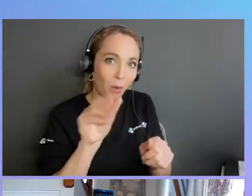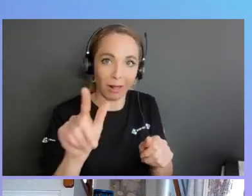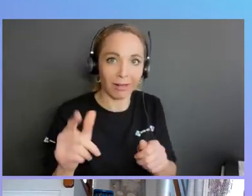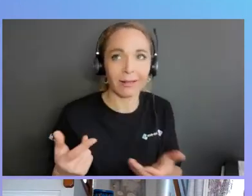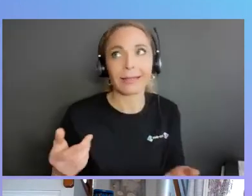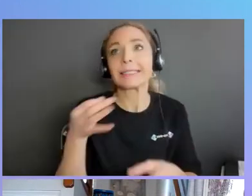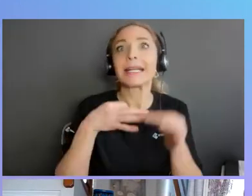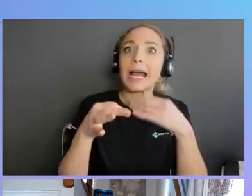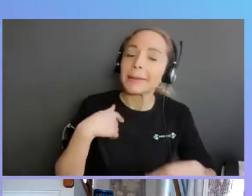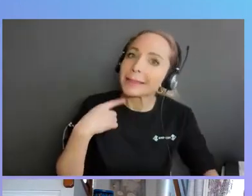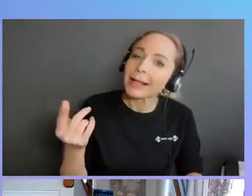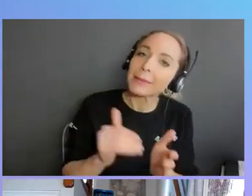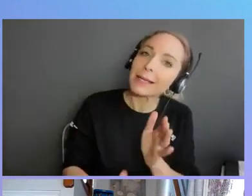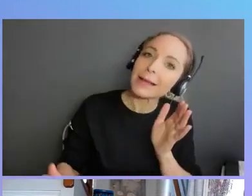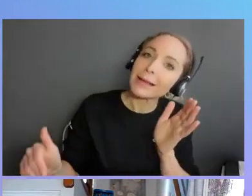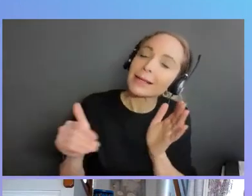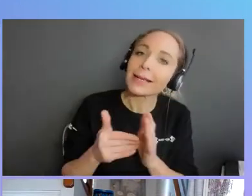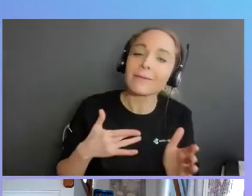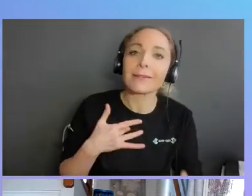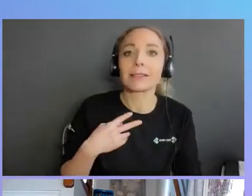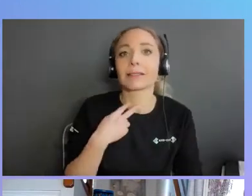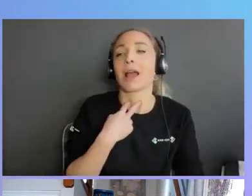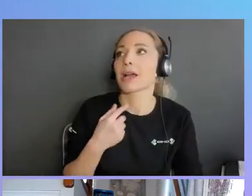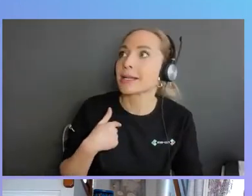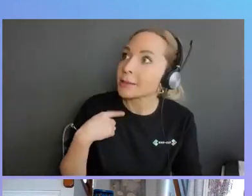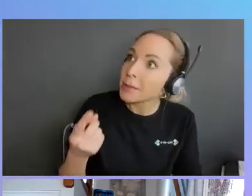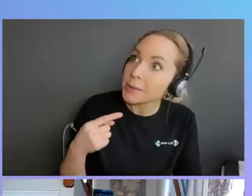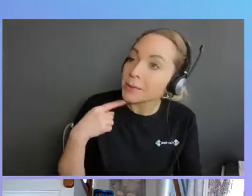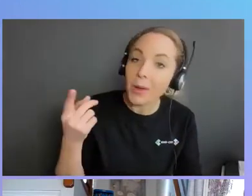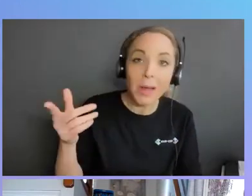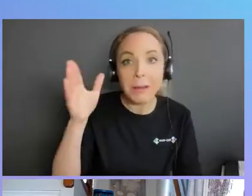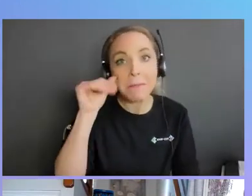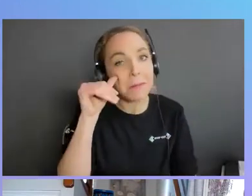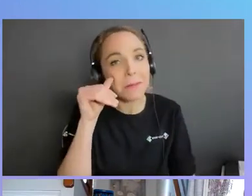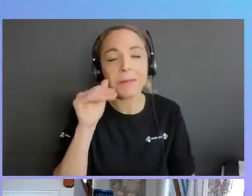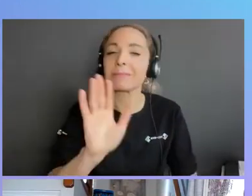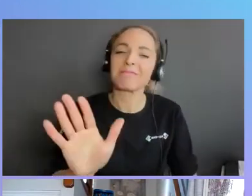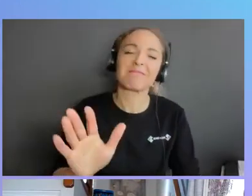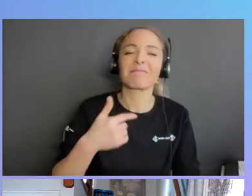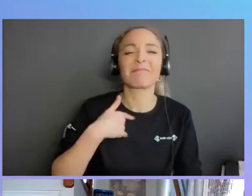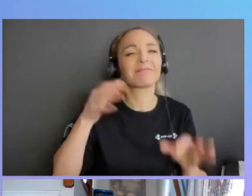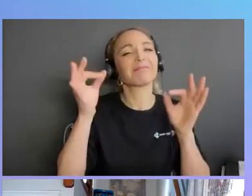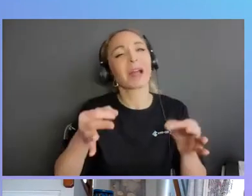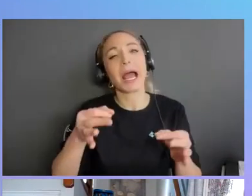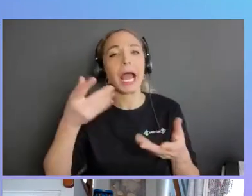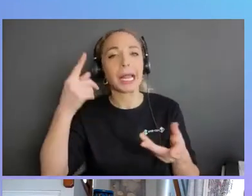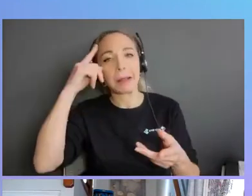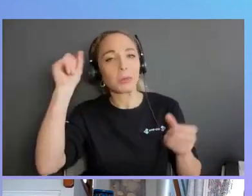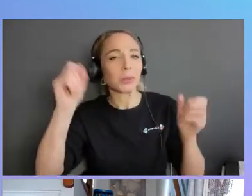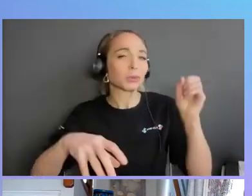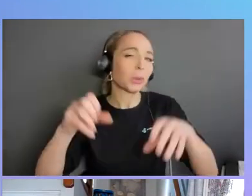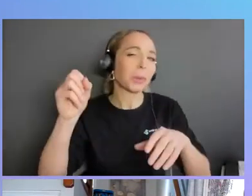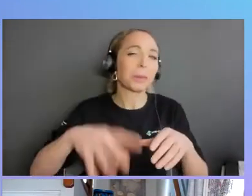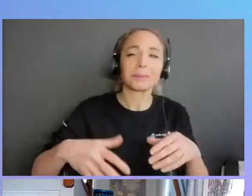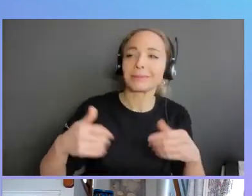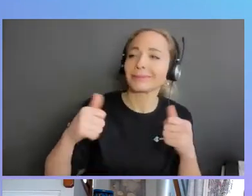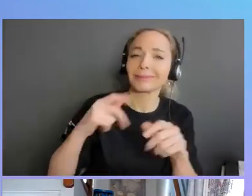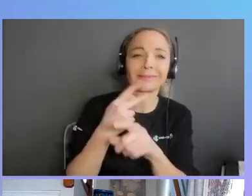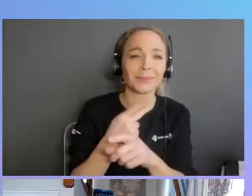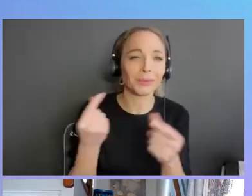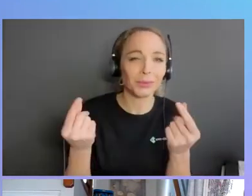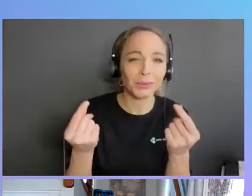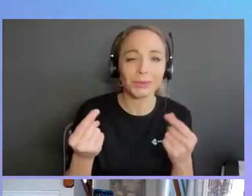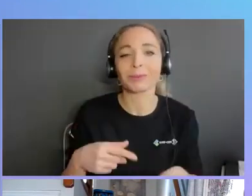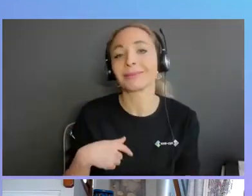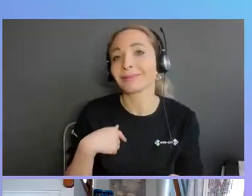wall, we said, okay, look, we're going to do a little brainstorming experiment. And here's the thing we're going to brainstorm. First, we're going to ask